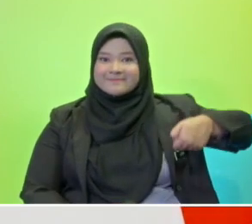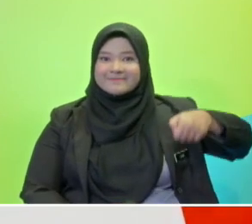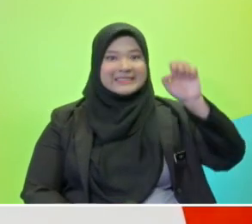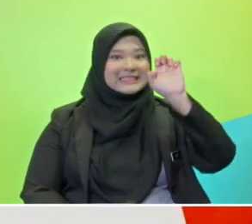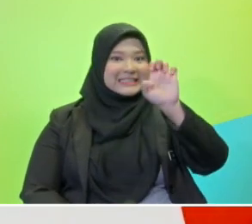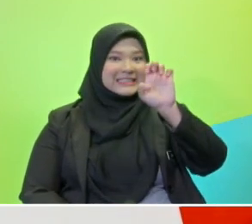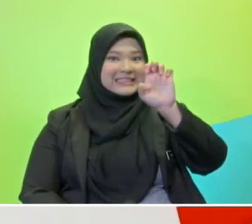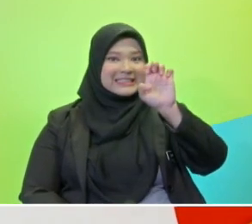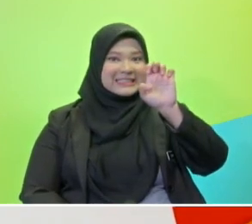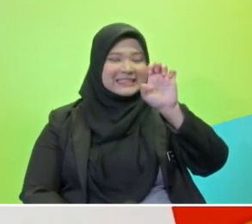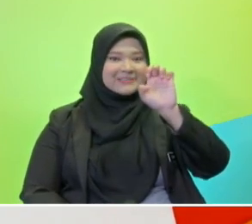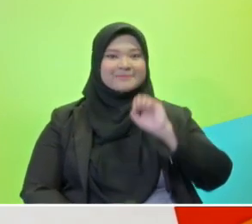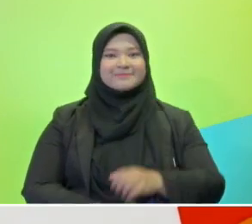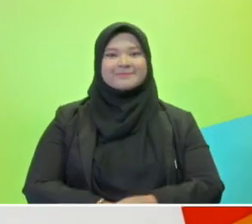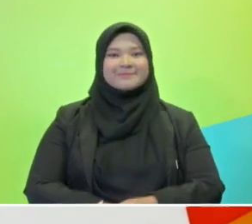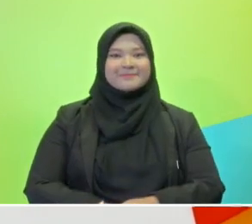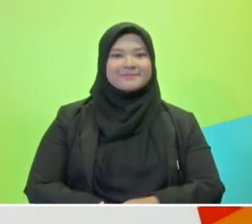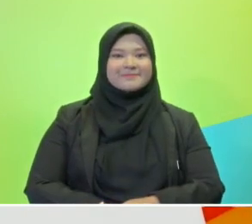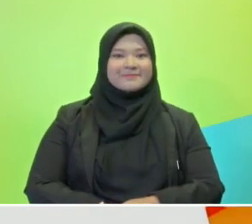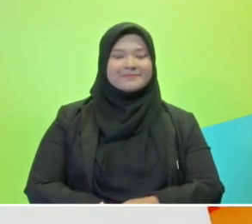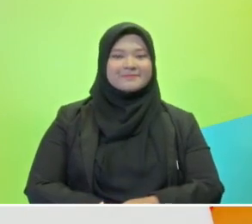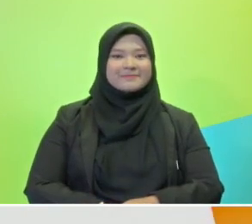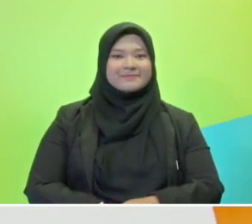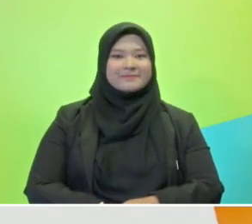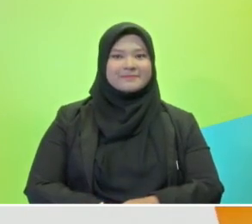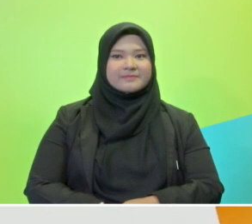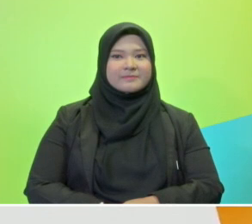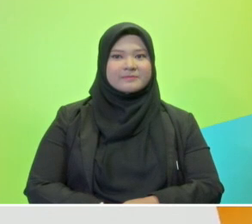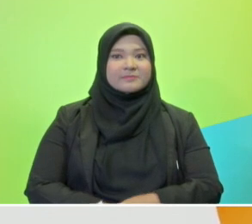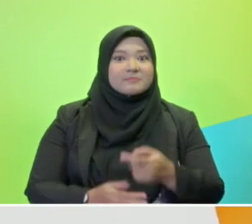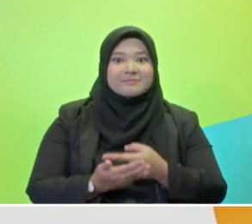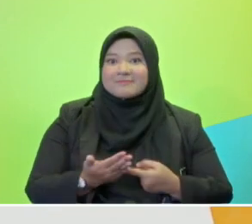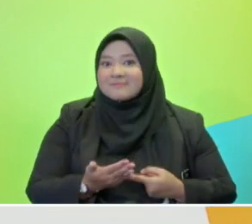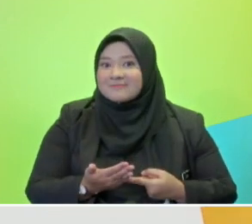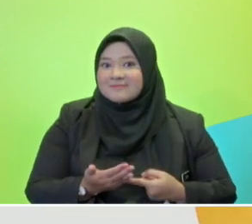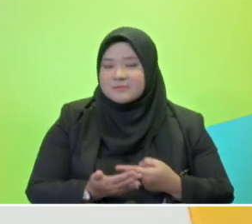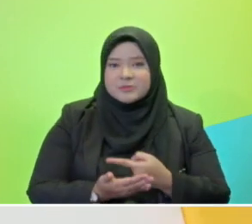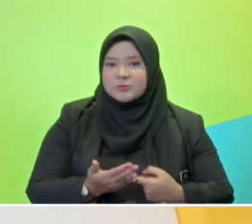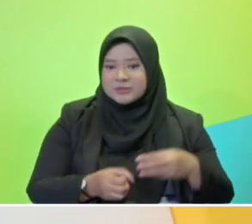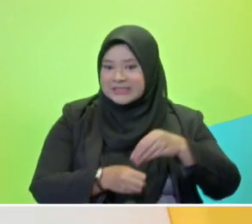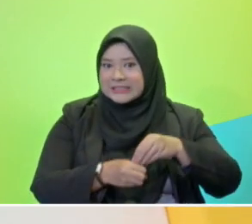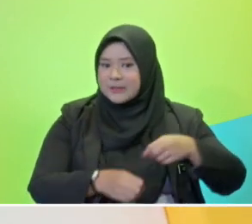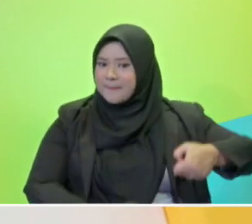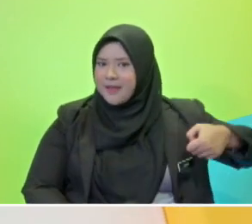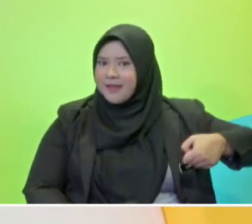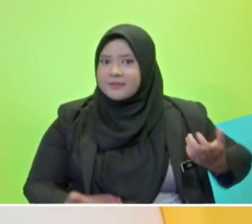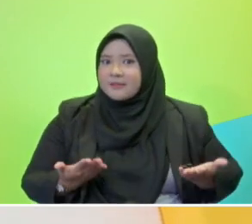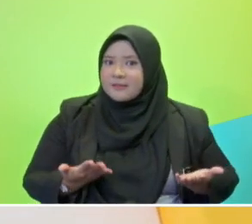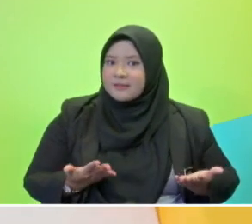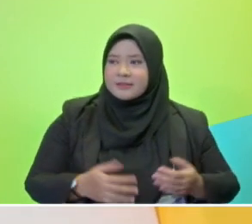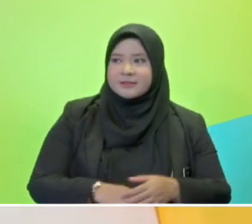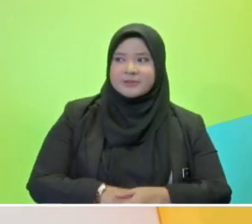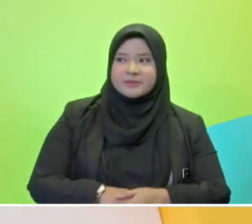E. Right. Okay, the last one. All right. Let's see. What do you have? Yes. It's what a blue thing. What have you got?